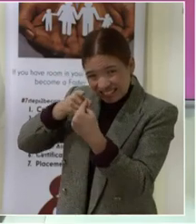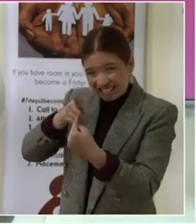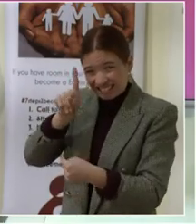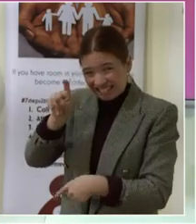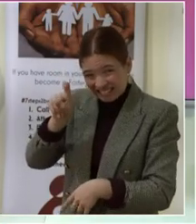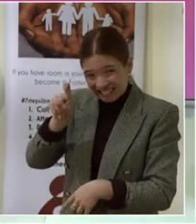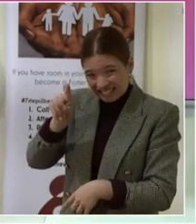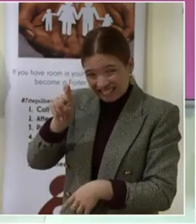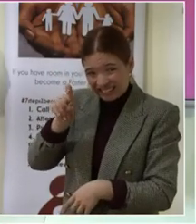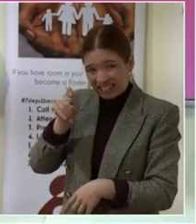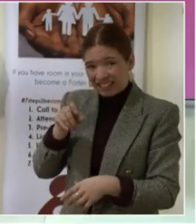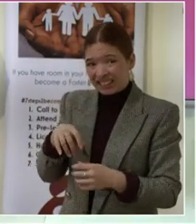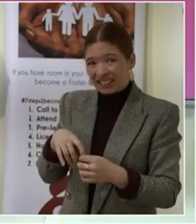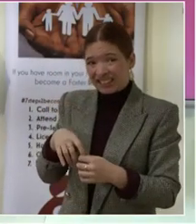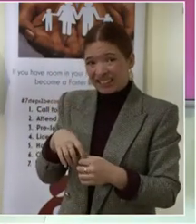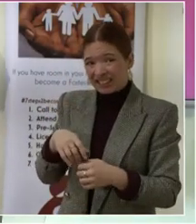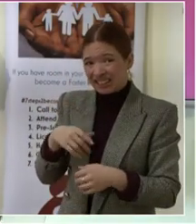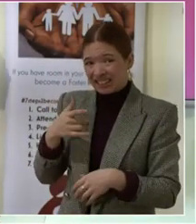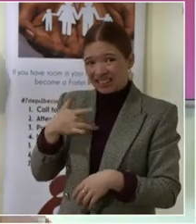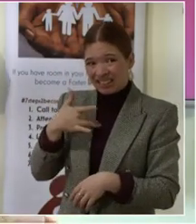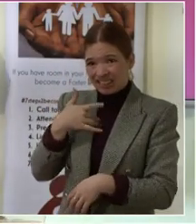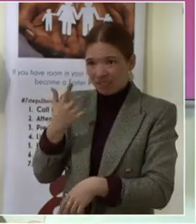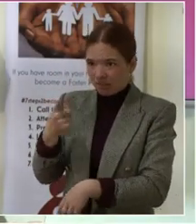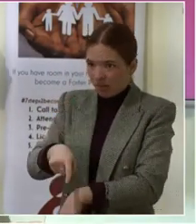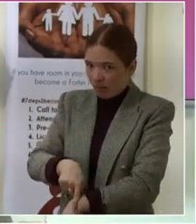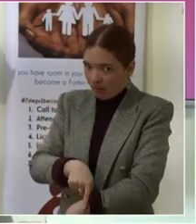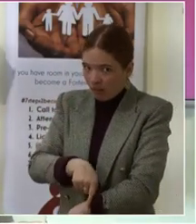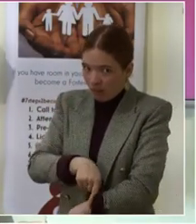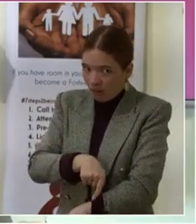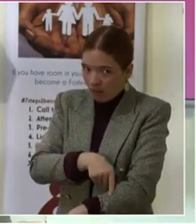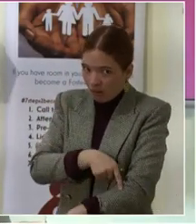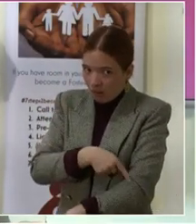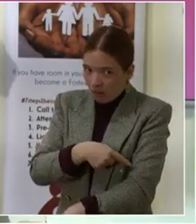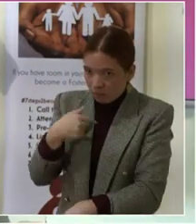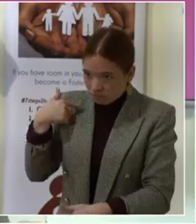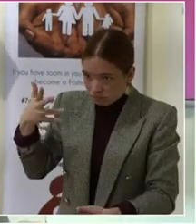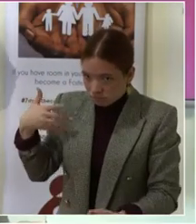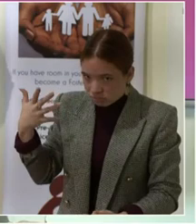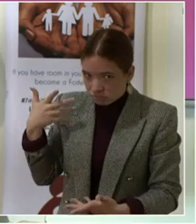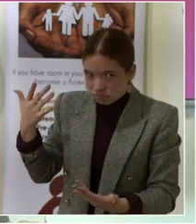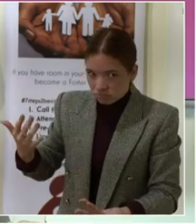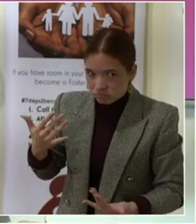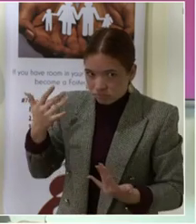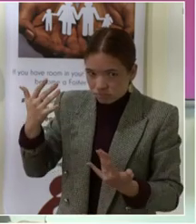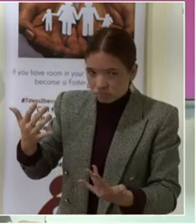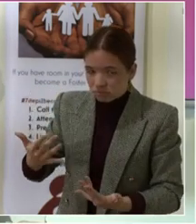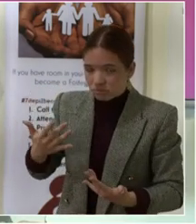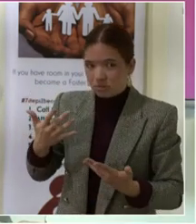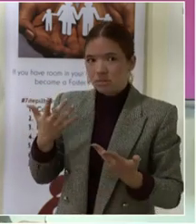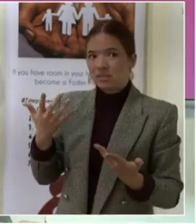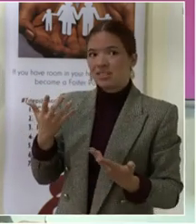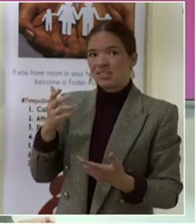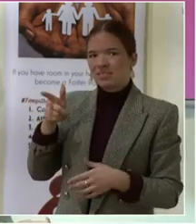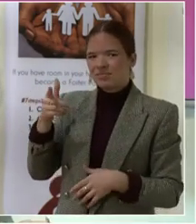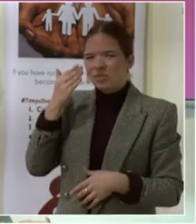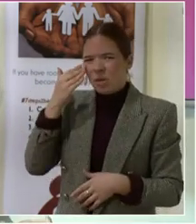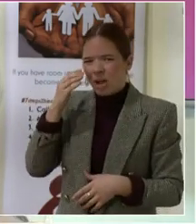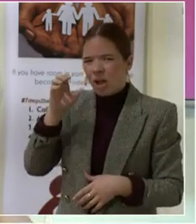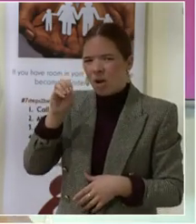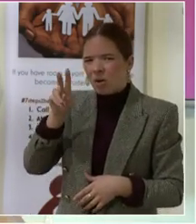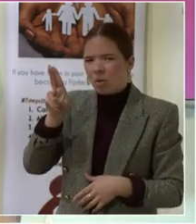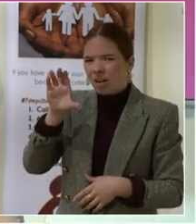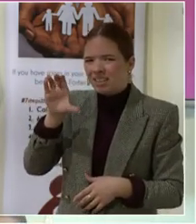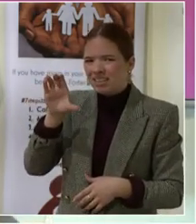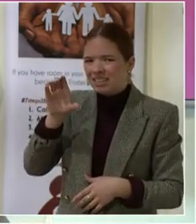may be one of the longest. This has been open longer, I think, than you knew OUC needed a replacement. I have a rule